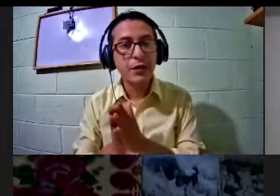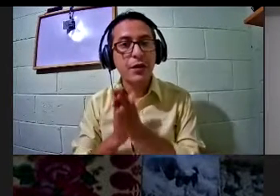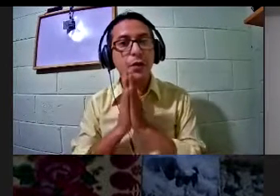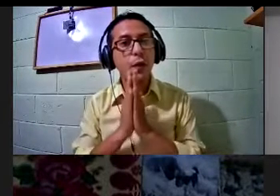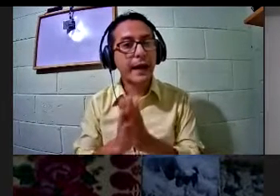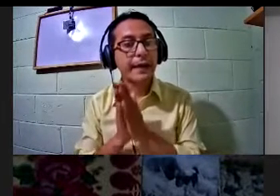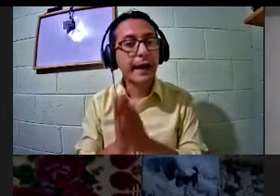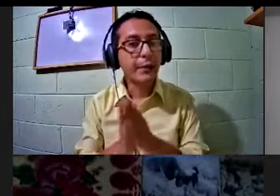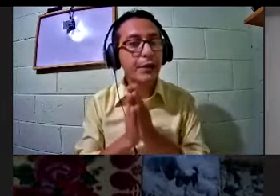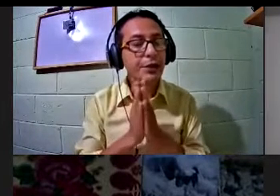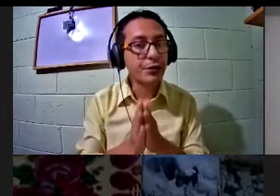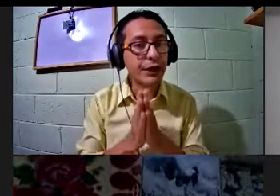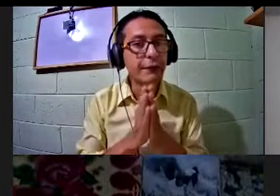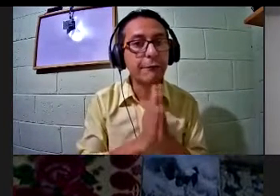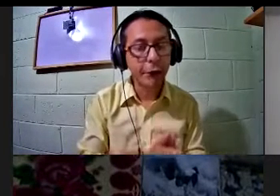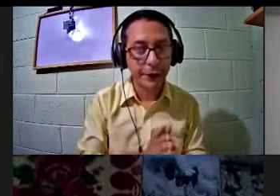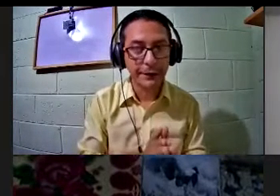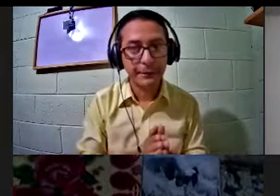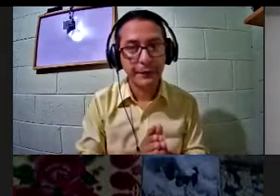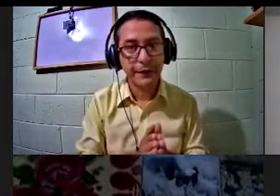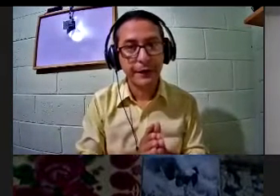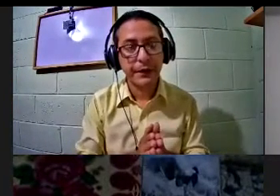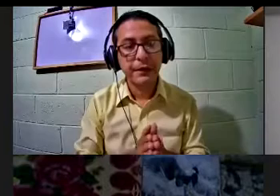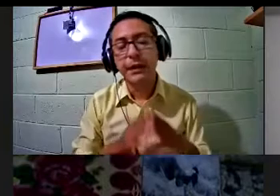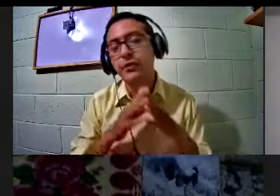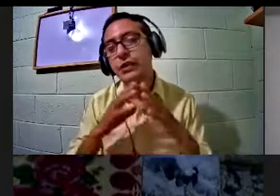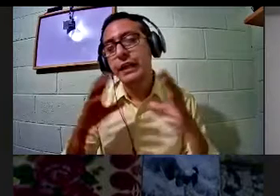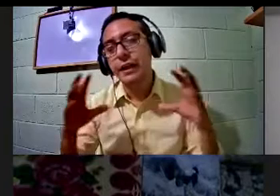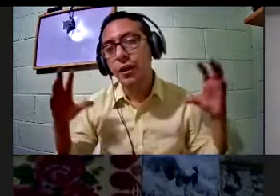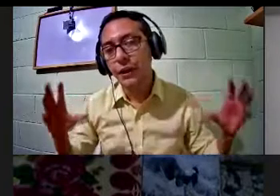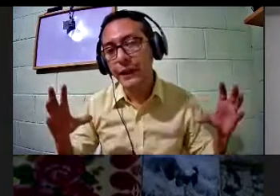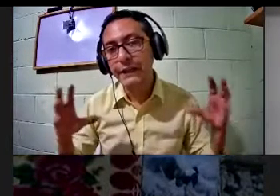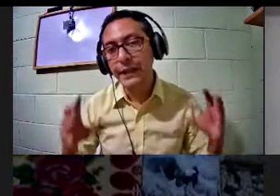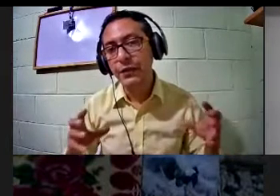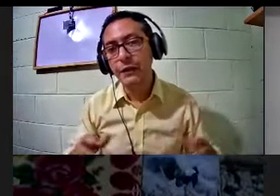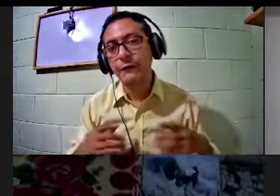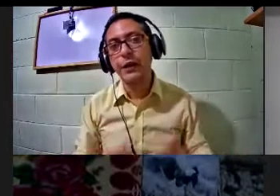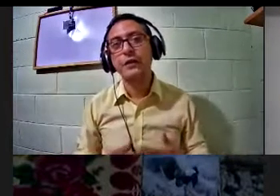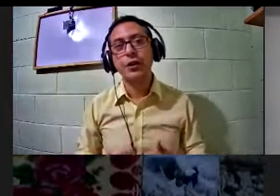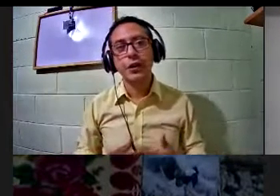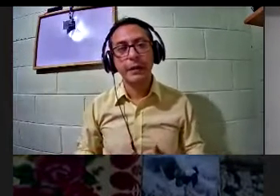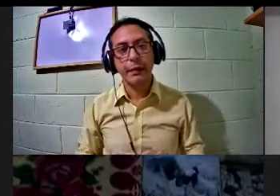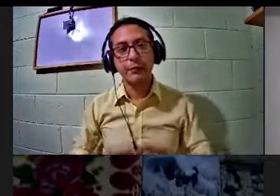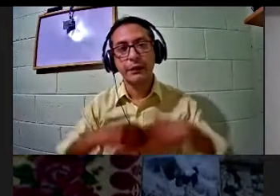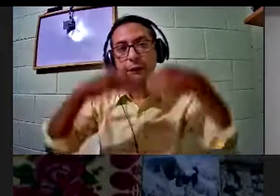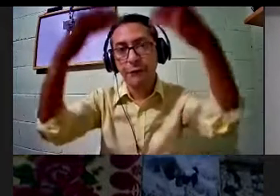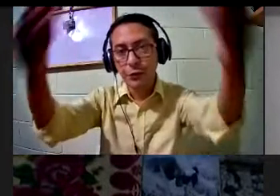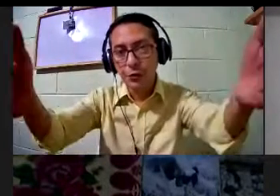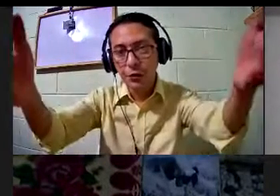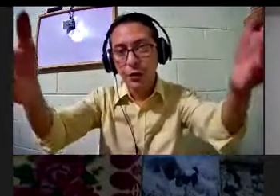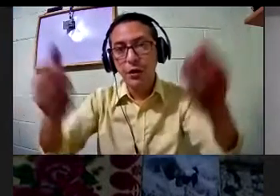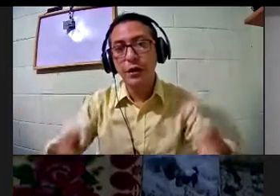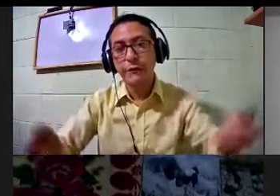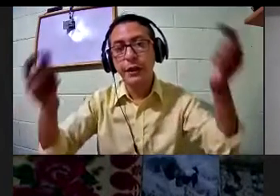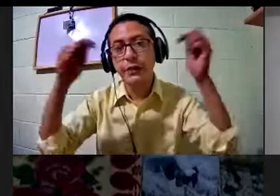us what are we using it for. Because the context tells us if we are talking about the